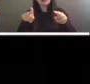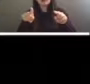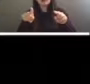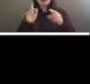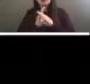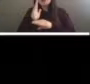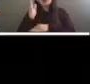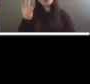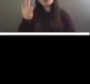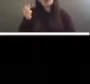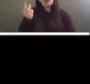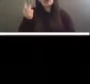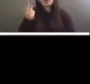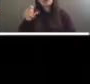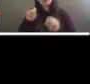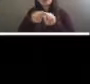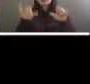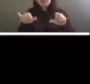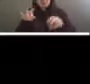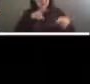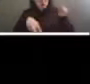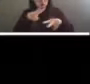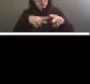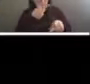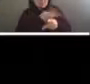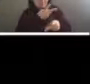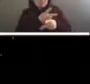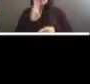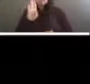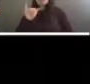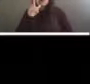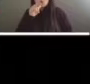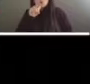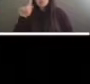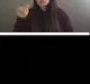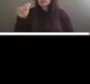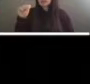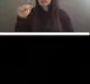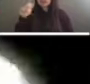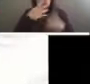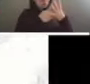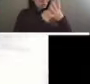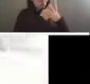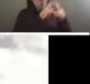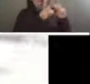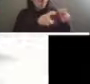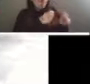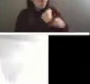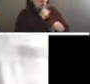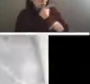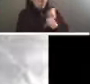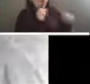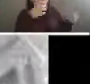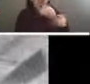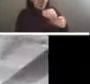And that system is monitored and maintained by the TSA. So the bags are screened through a large machine. And